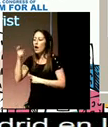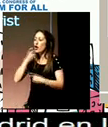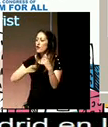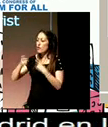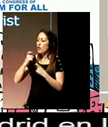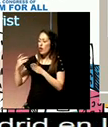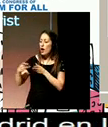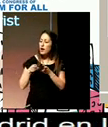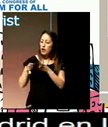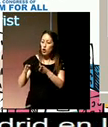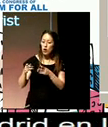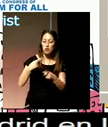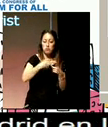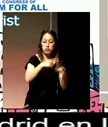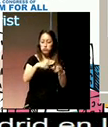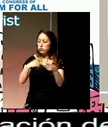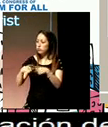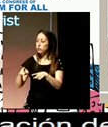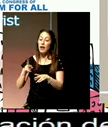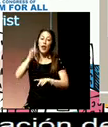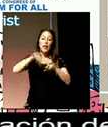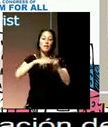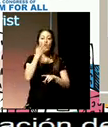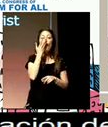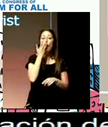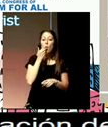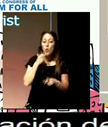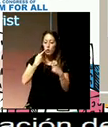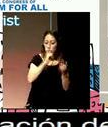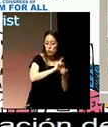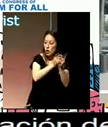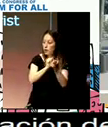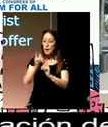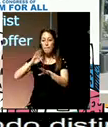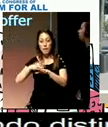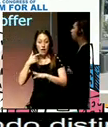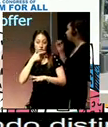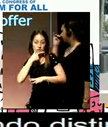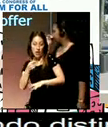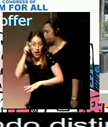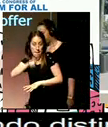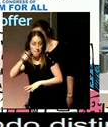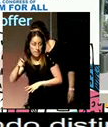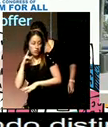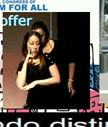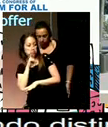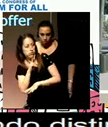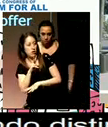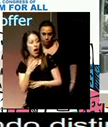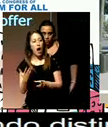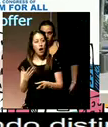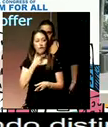We offer information on different tourist routes. We use different colors so that we can